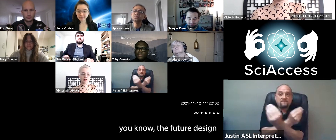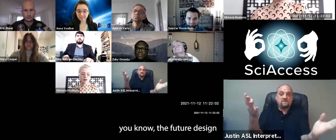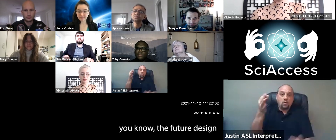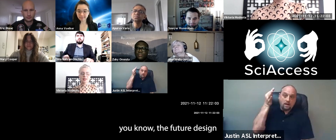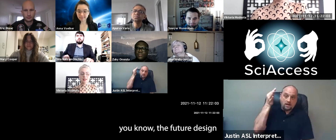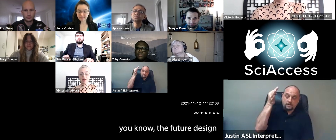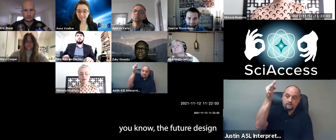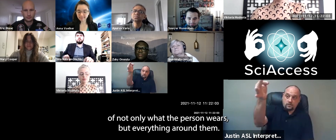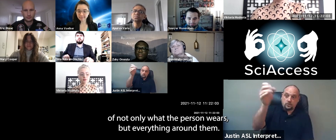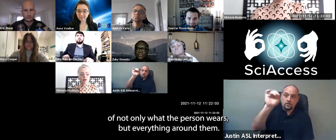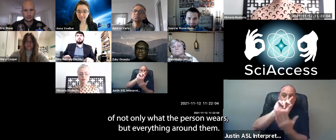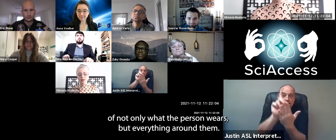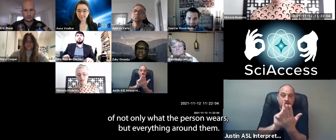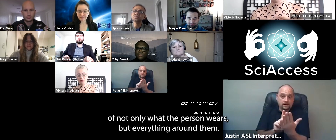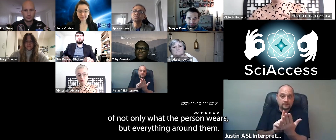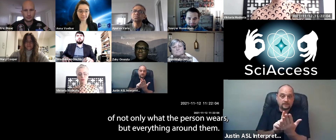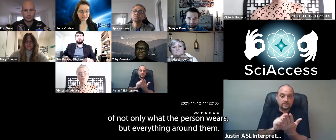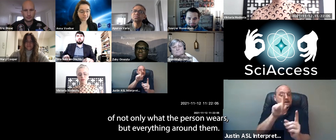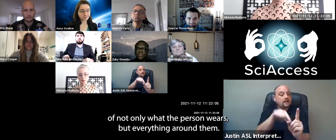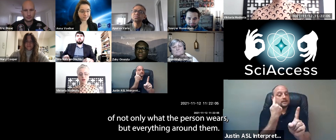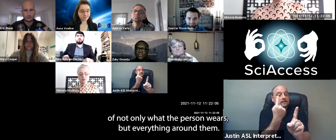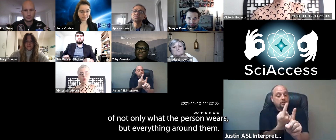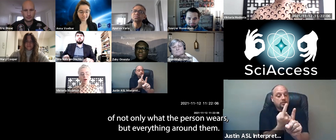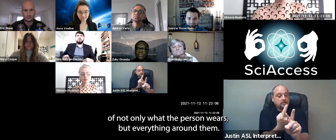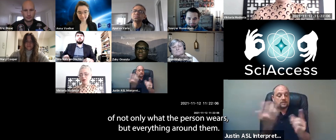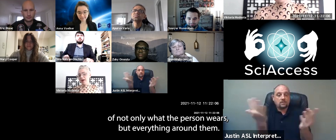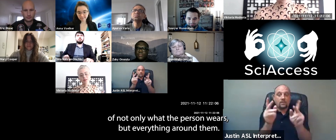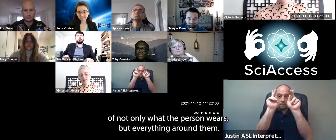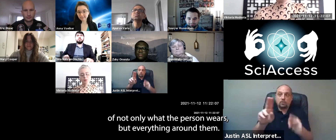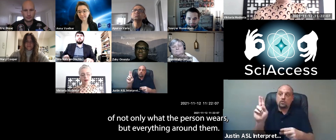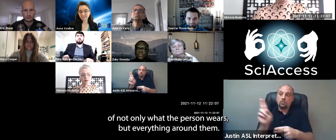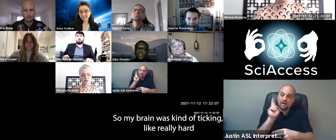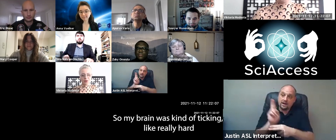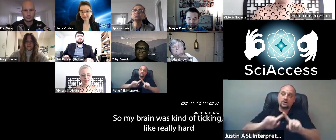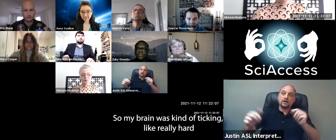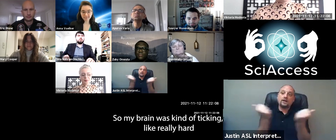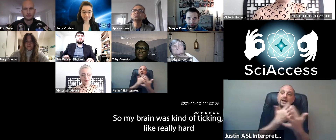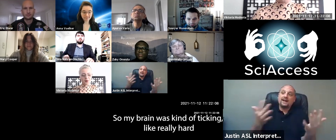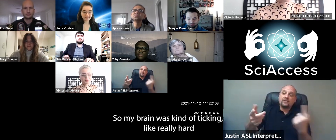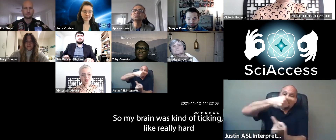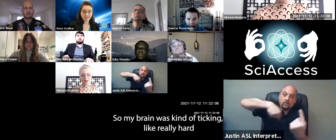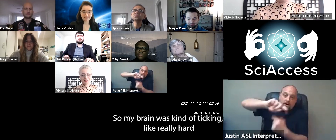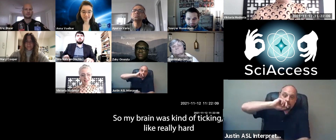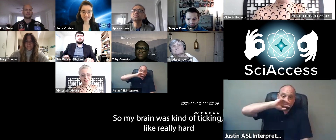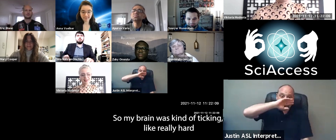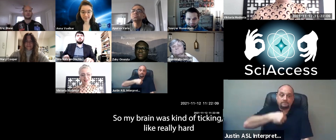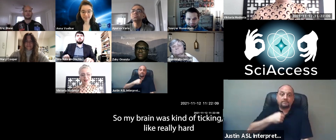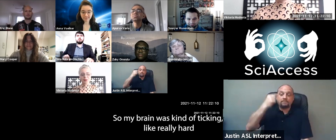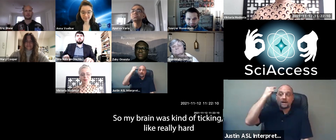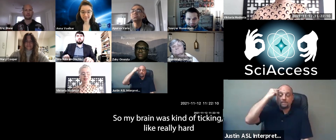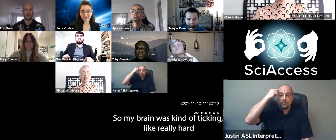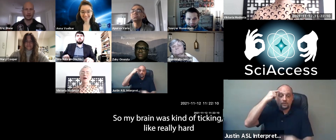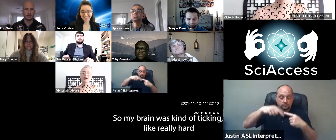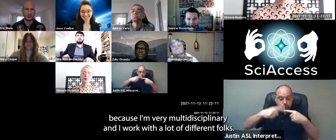future design of not only, what the person wears, but everything around them. So my brain was kind of ticking